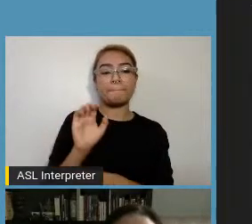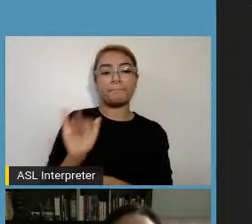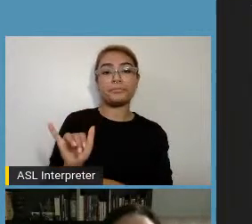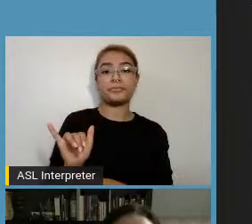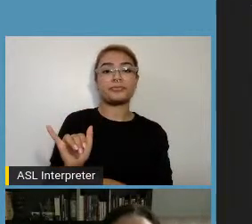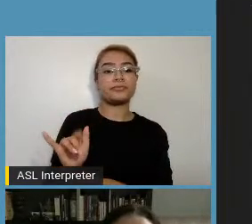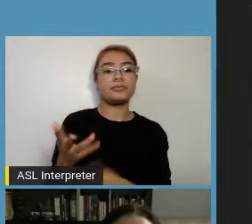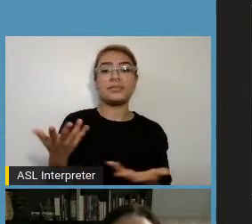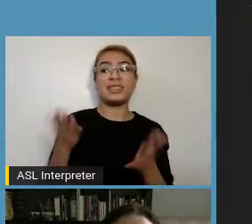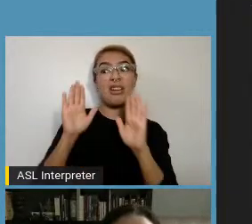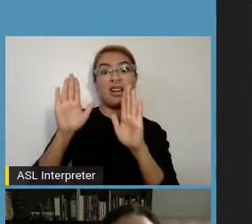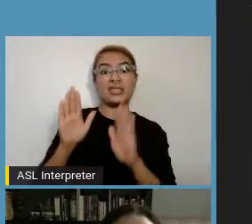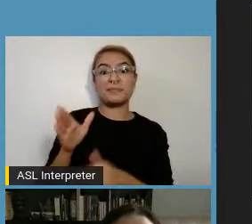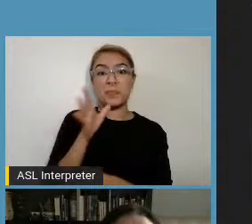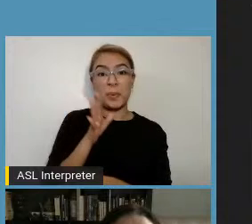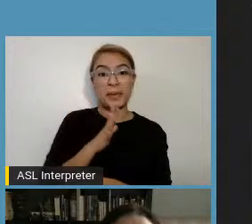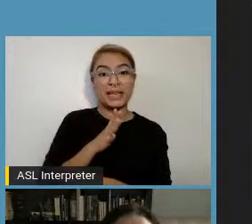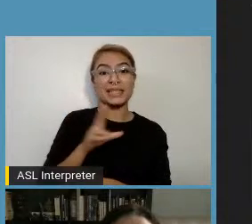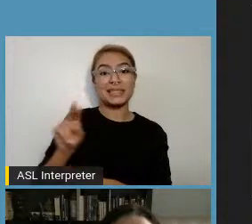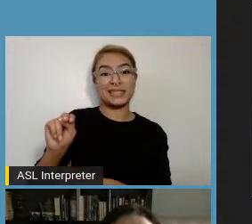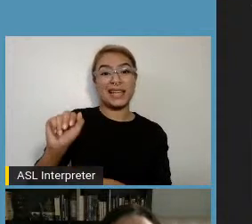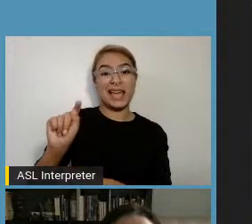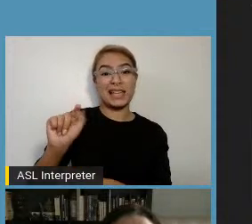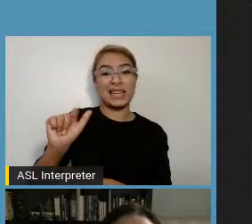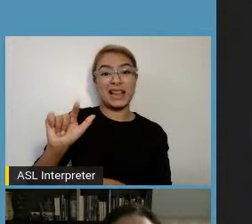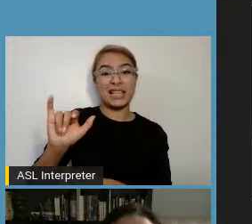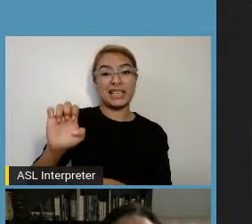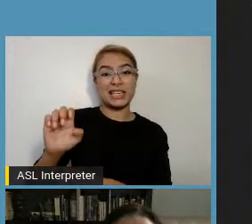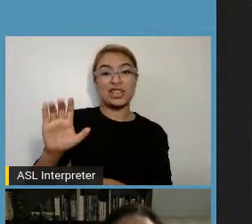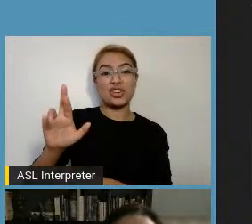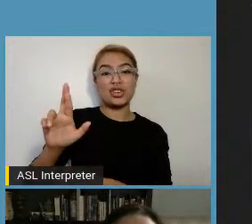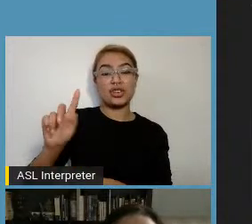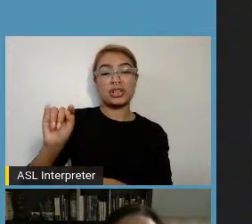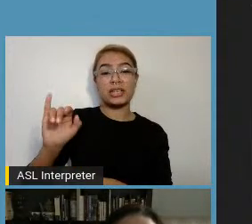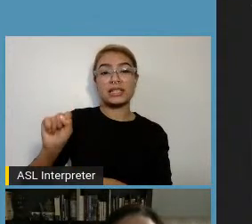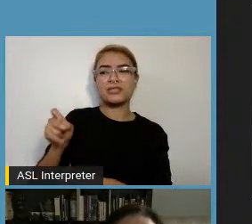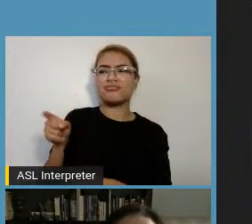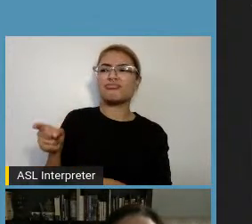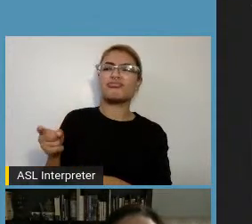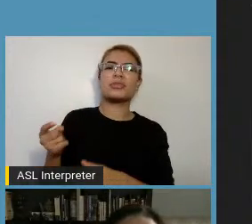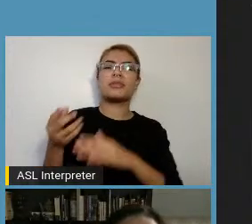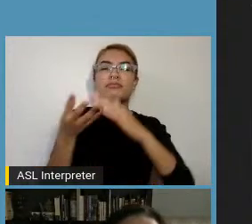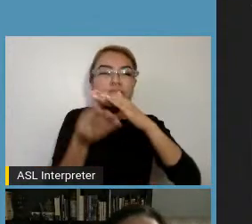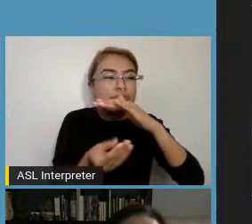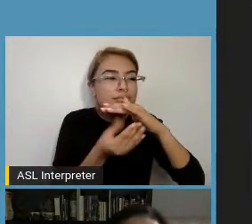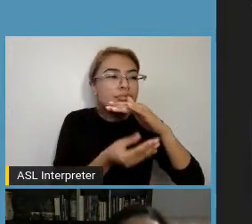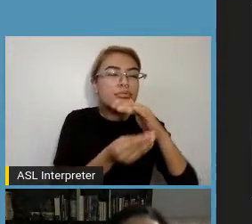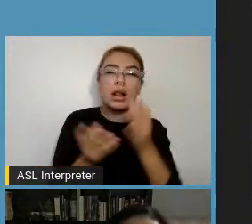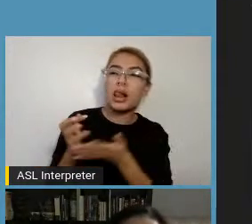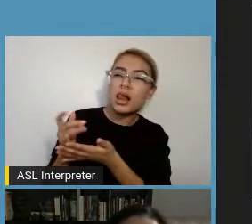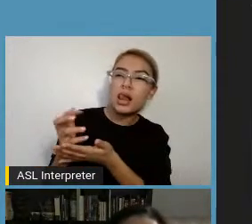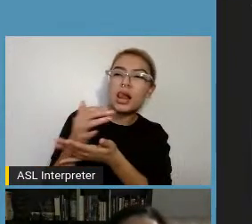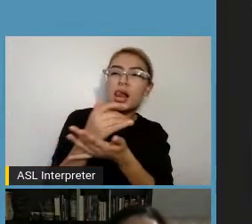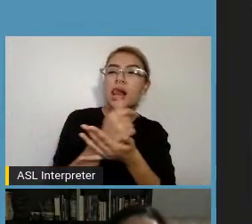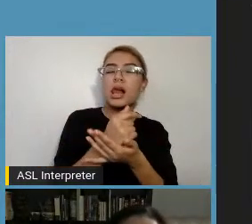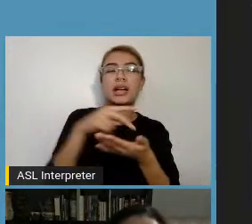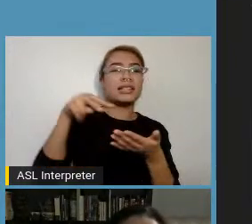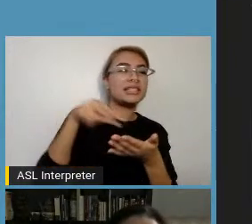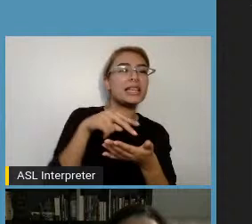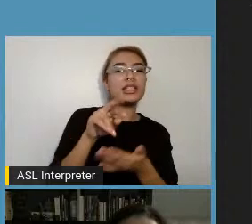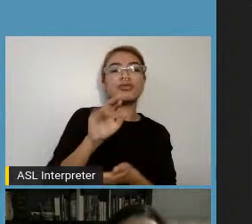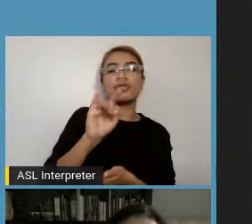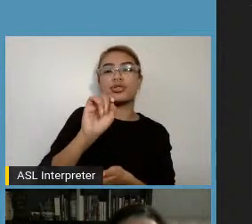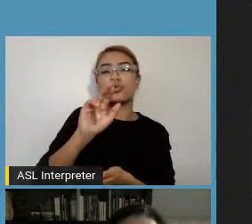a really awesome gal by the name of Natalie Curtis, where she went around and recorded a lot of the dances and rituals and prayers of the